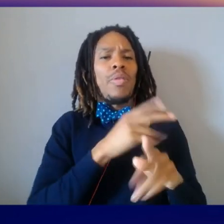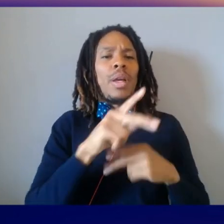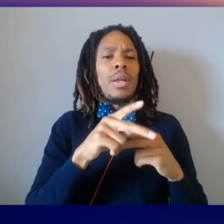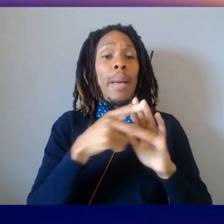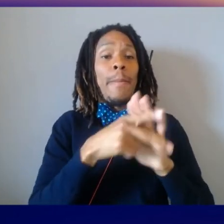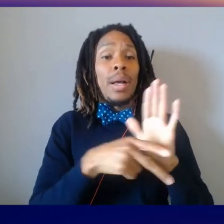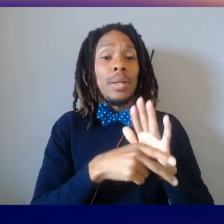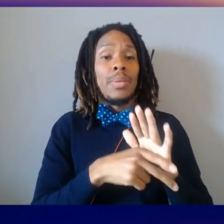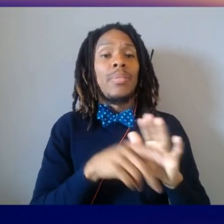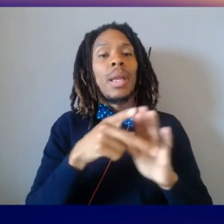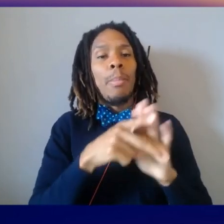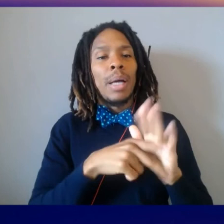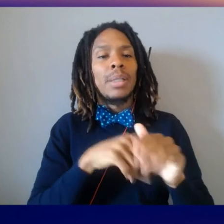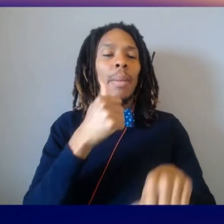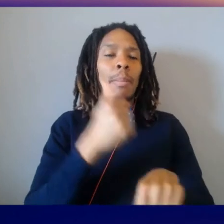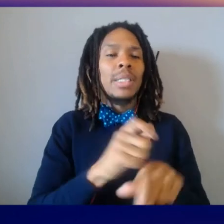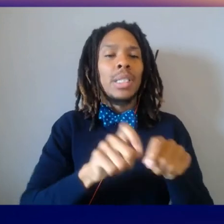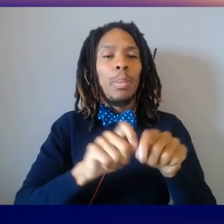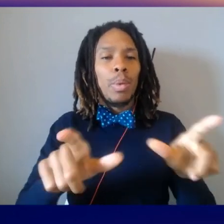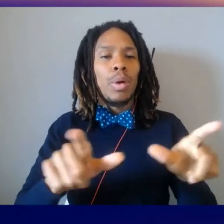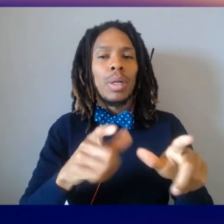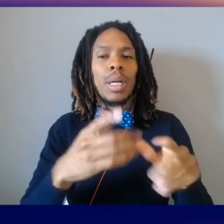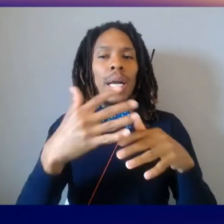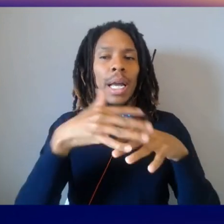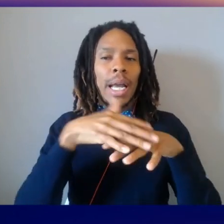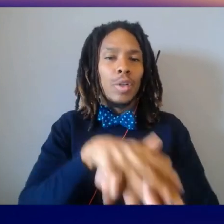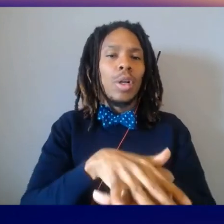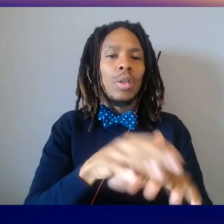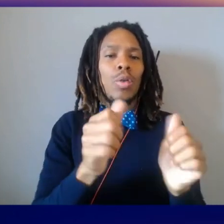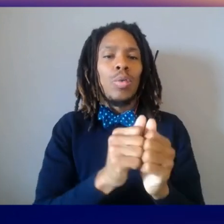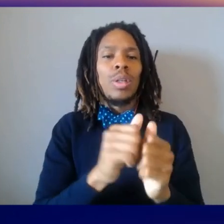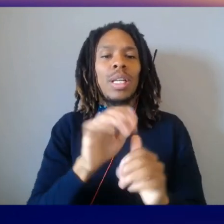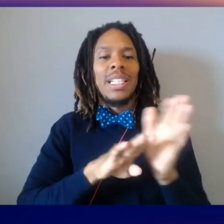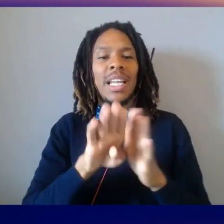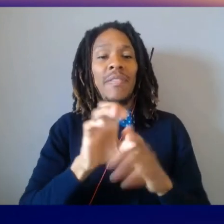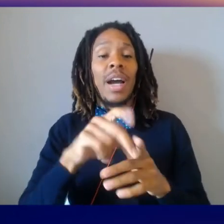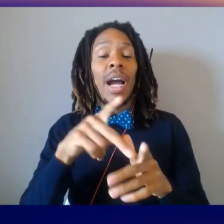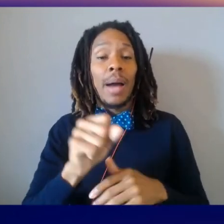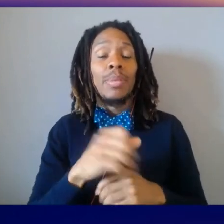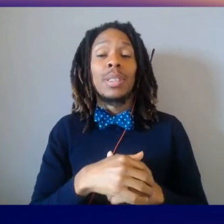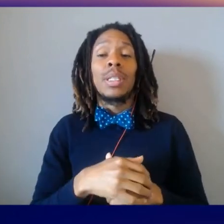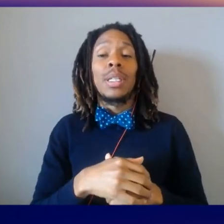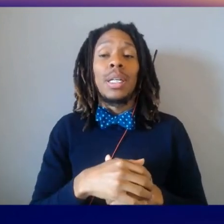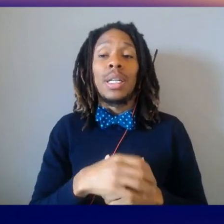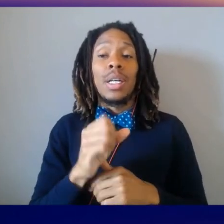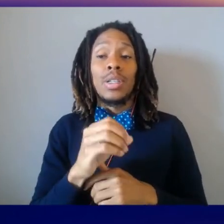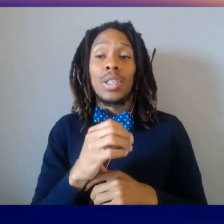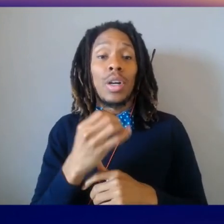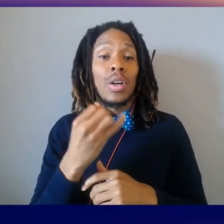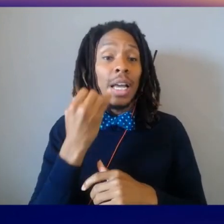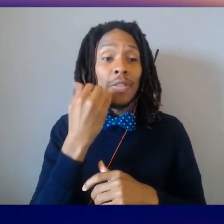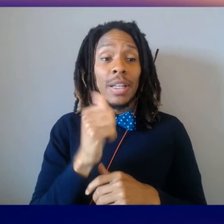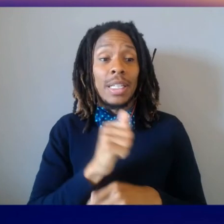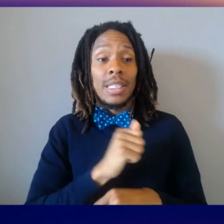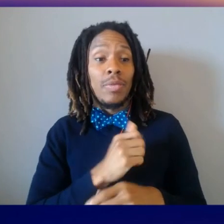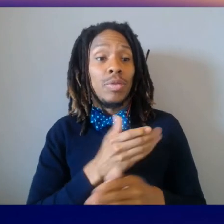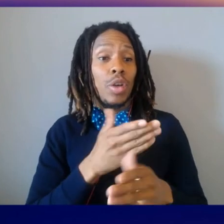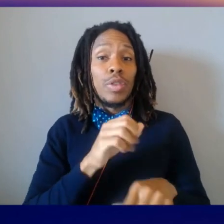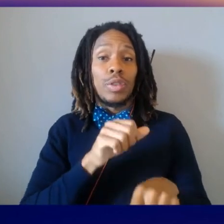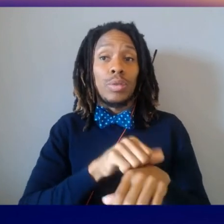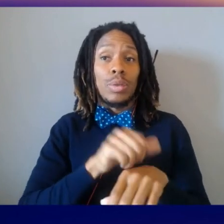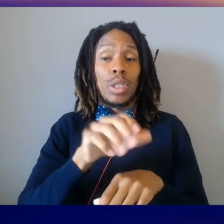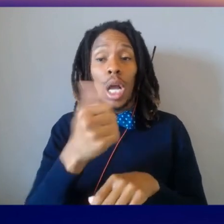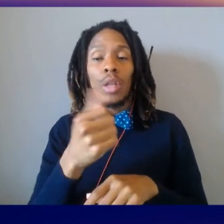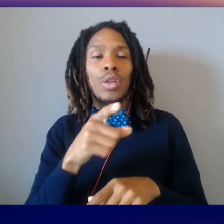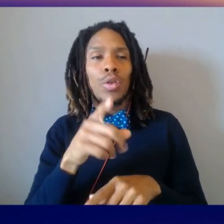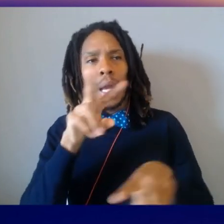policy-based deployment integrates very well with DevOps. Yeah, And if you're the structure is enabling good. self-service to others, then you can monitor